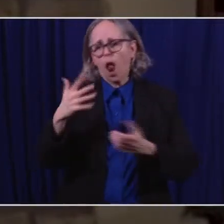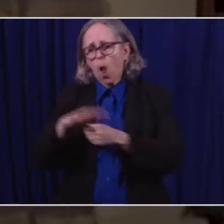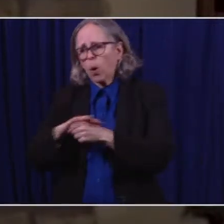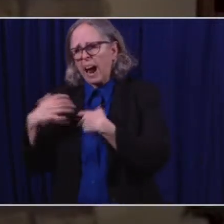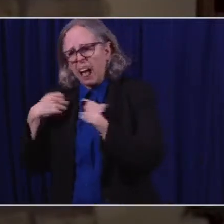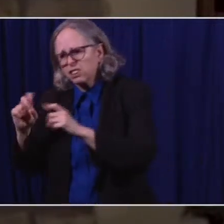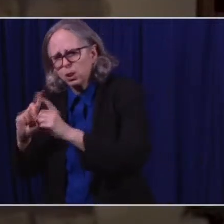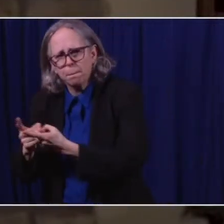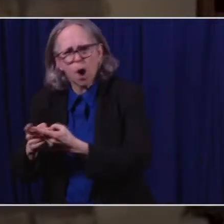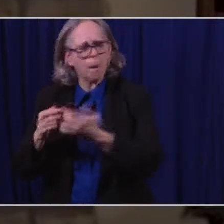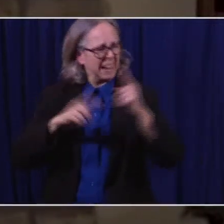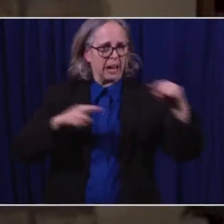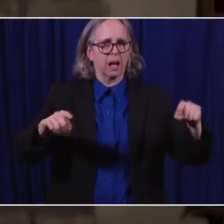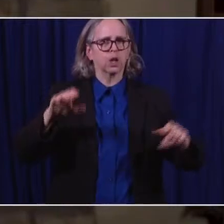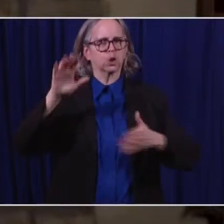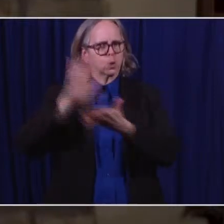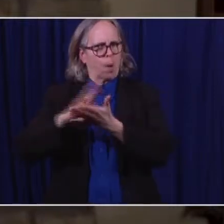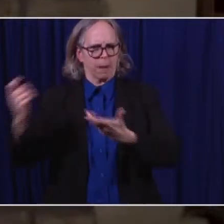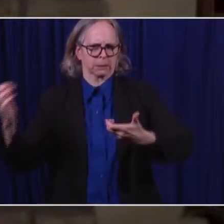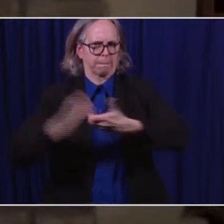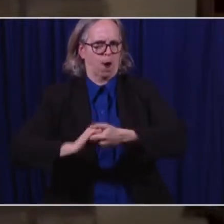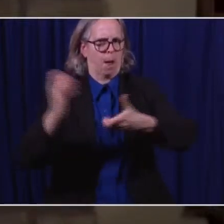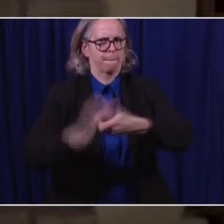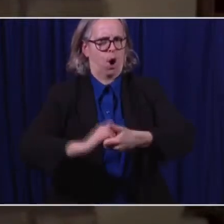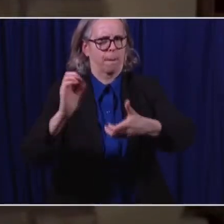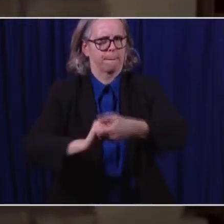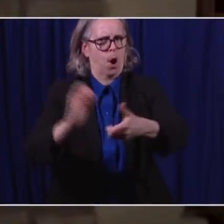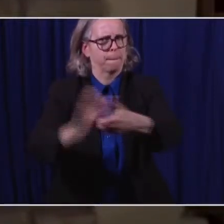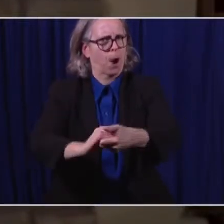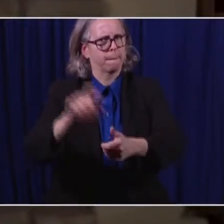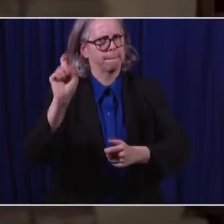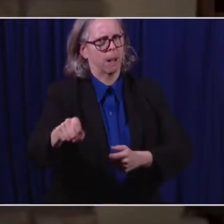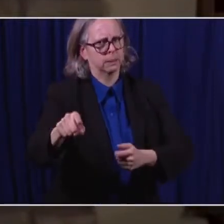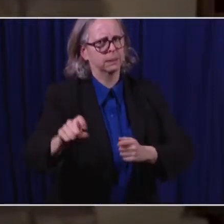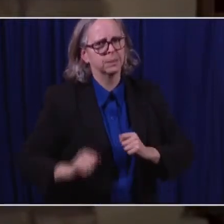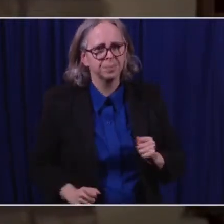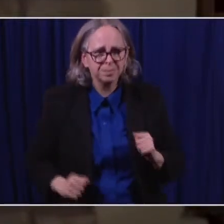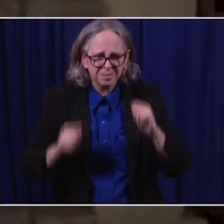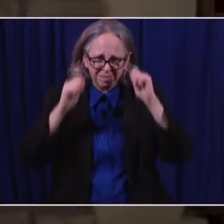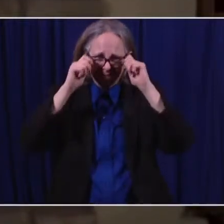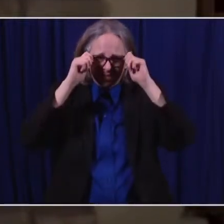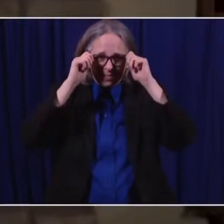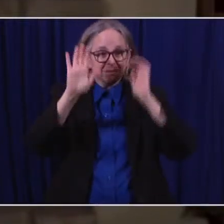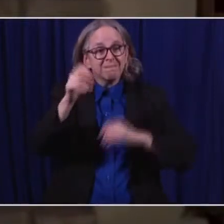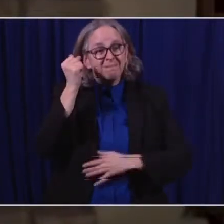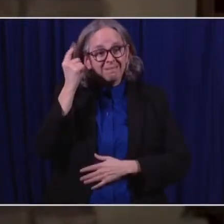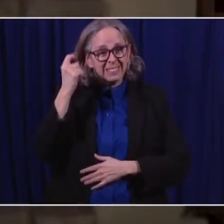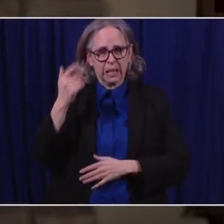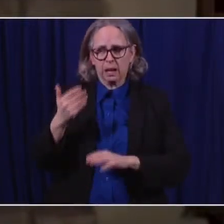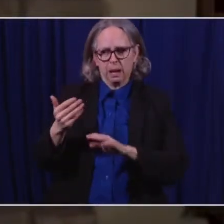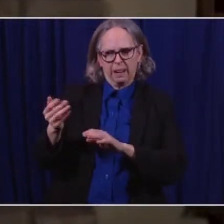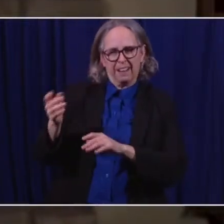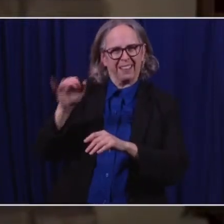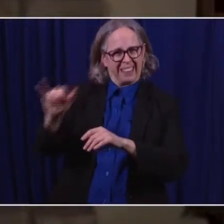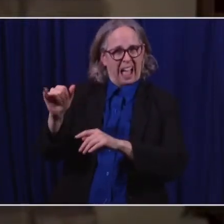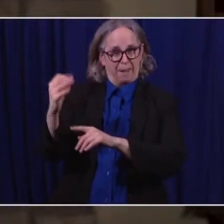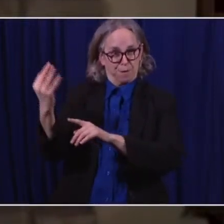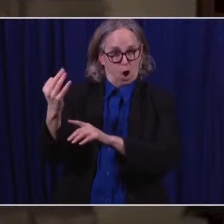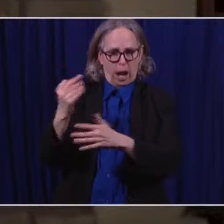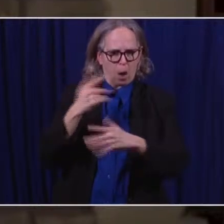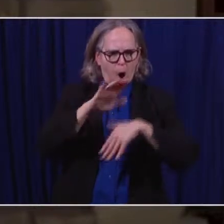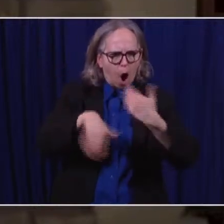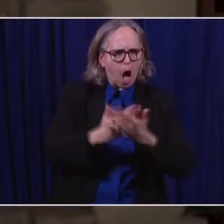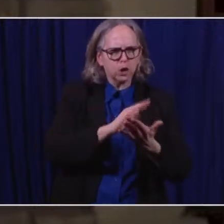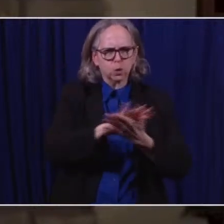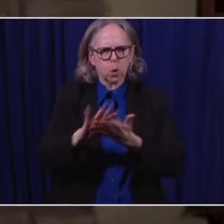We will make sure that everybody has a partner by this Friday. Some of you have picked your partners, and that's fine. Some of